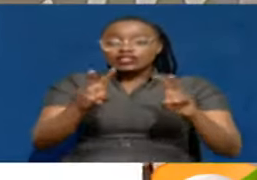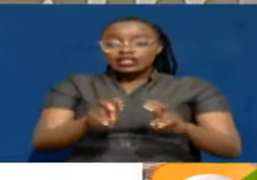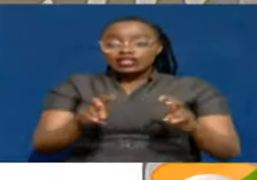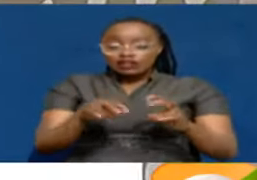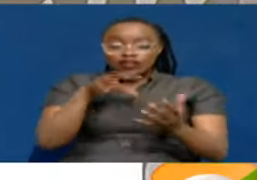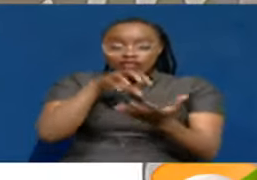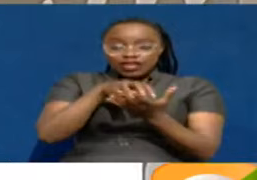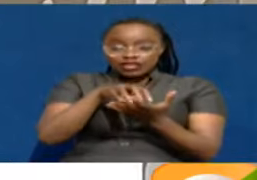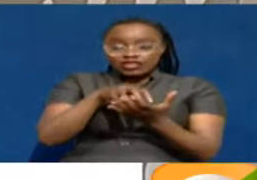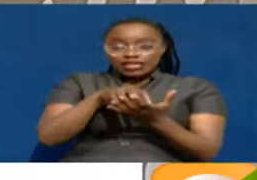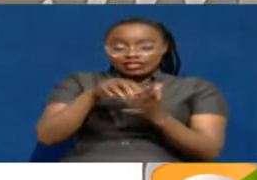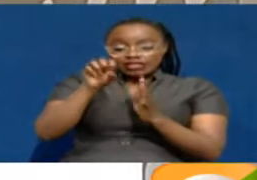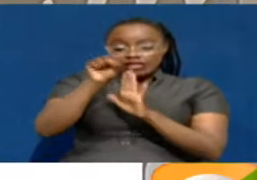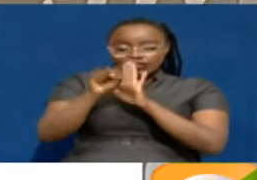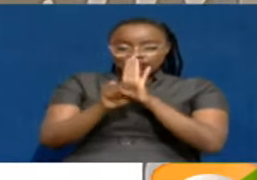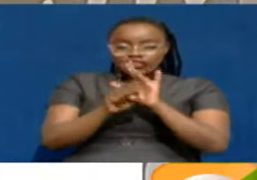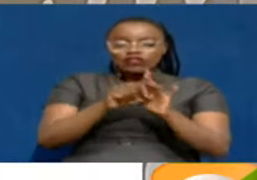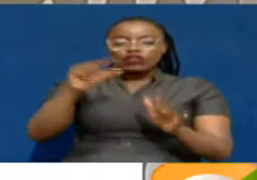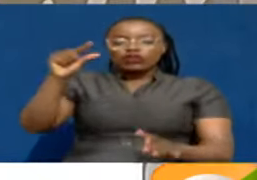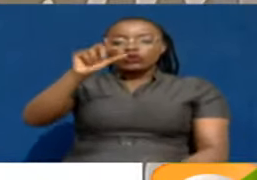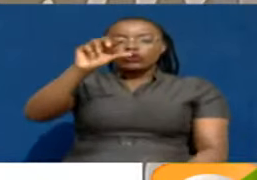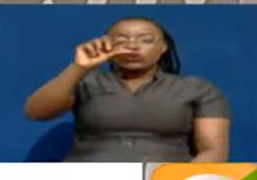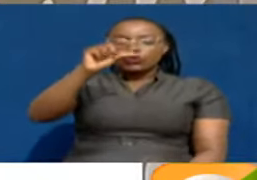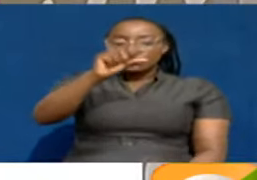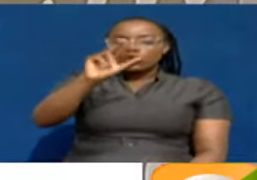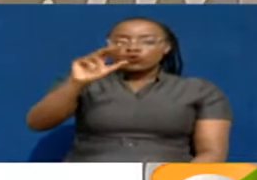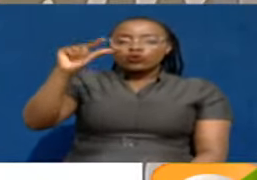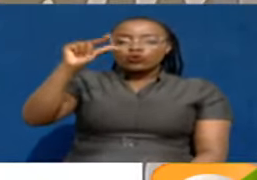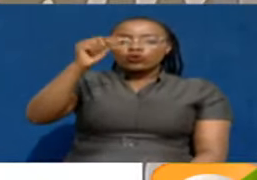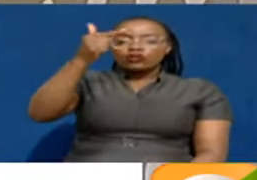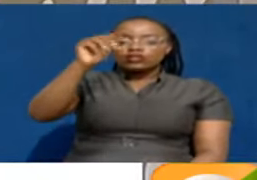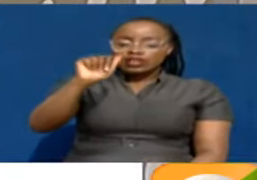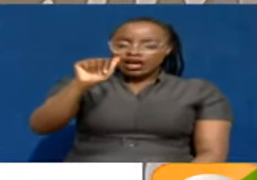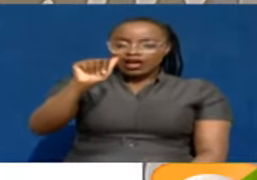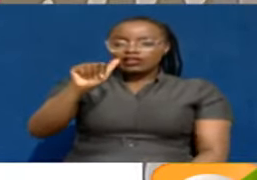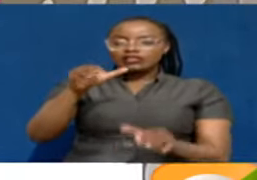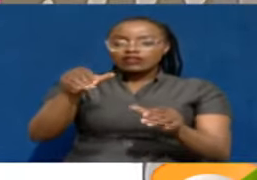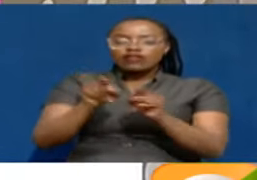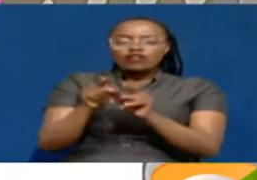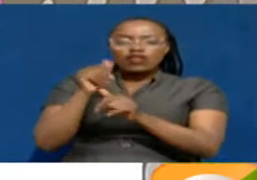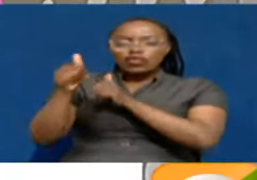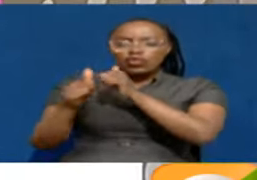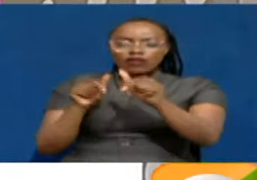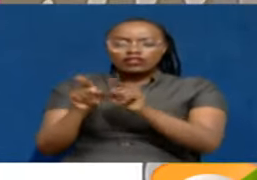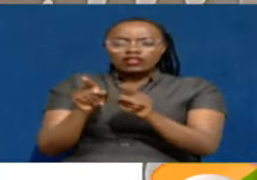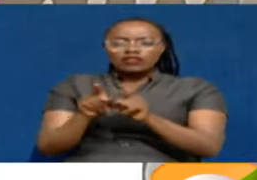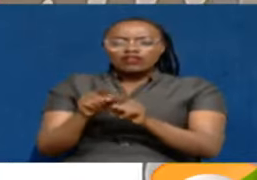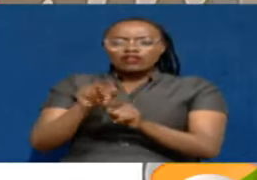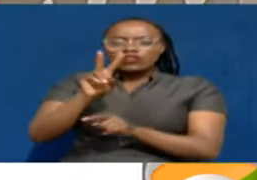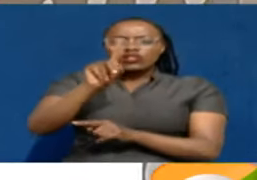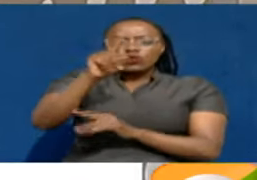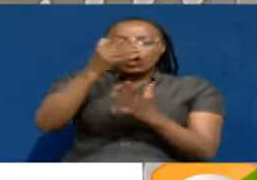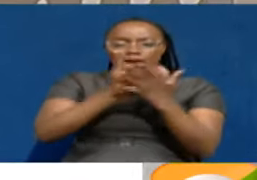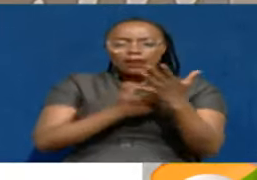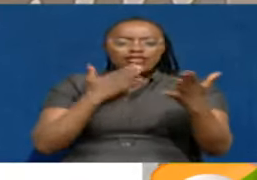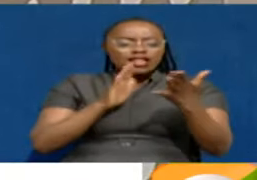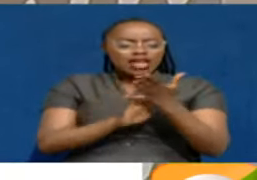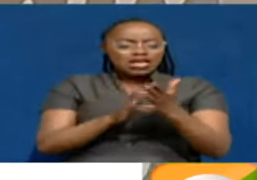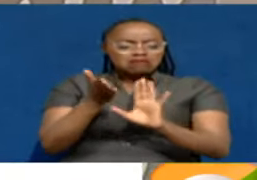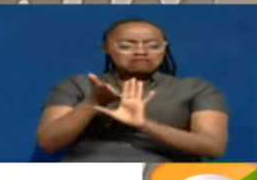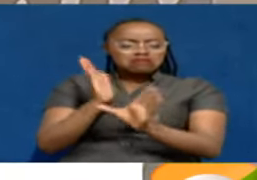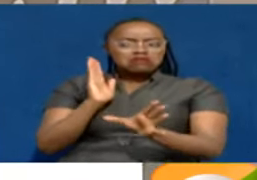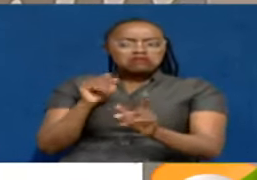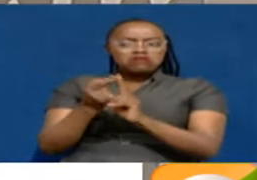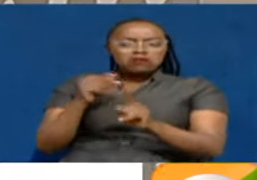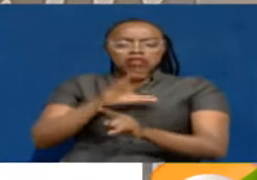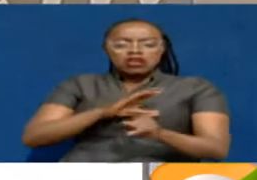the state capture by the Gupta family. And, you know, he refused, writing, in fact, a scathing 21-page letter